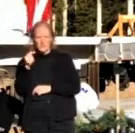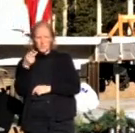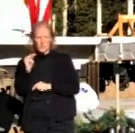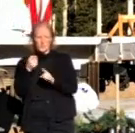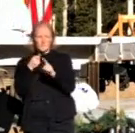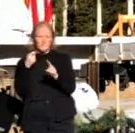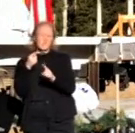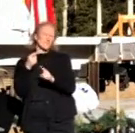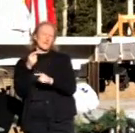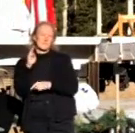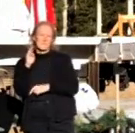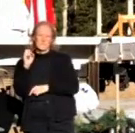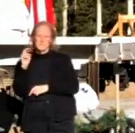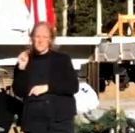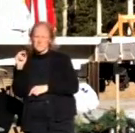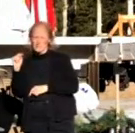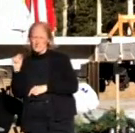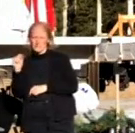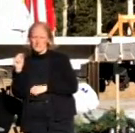office.